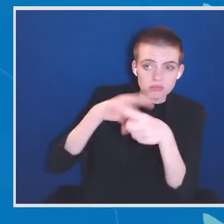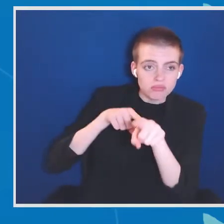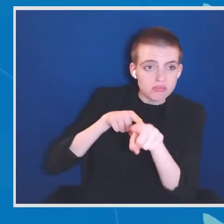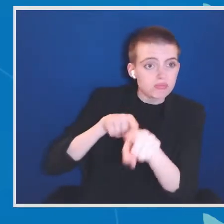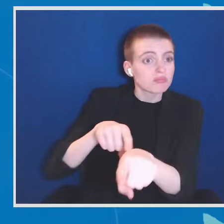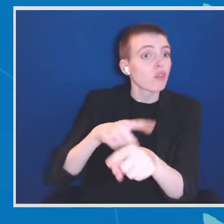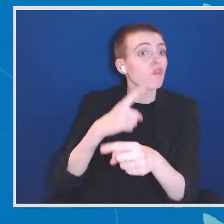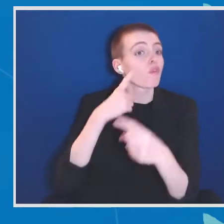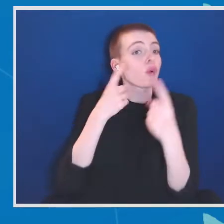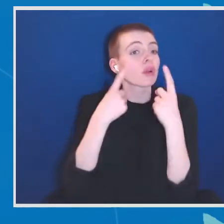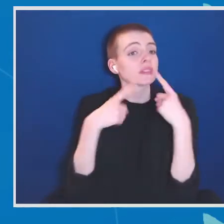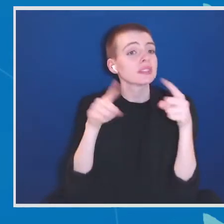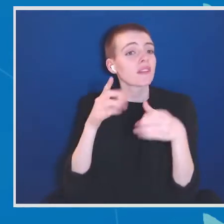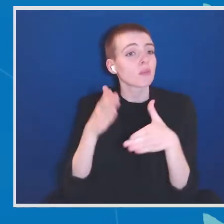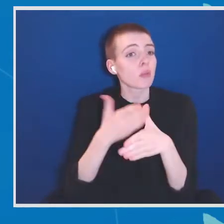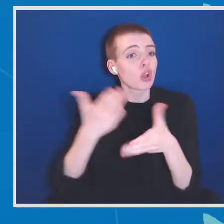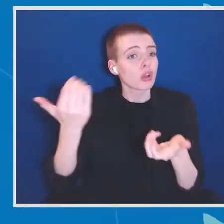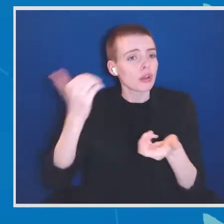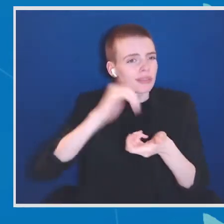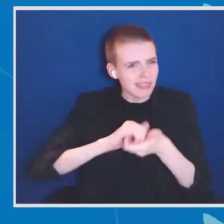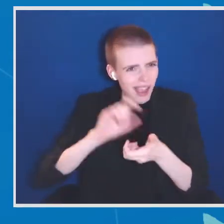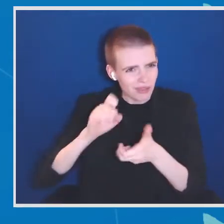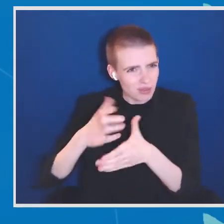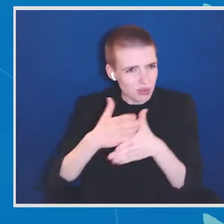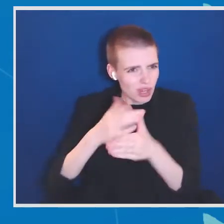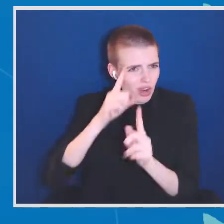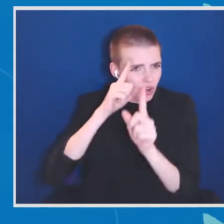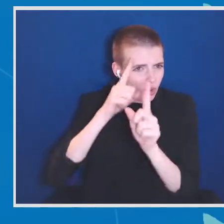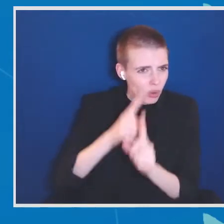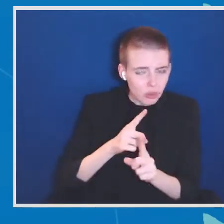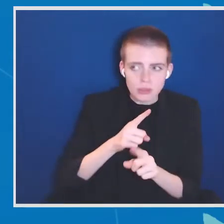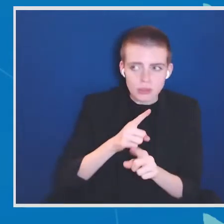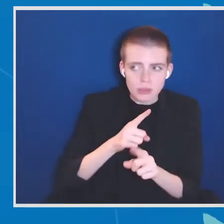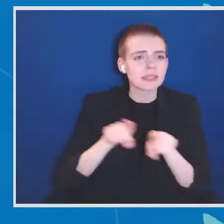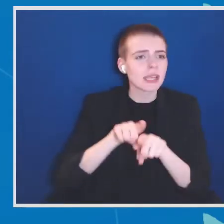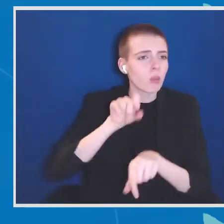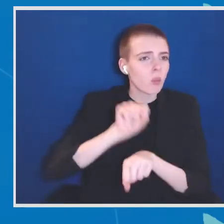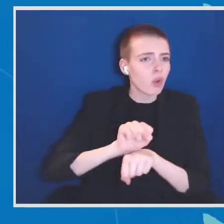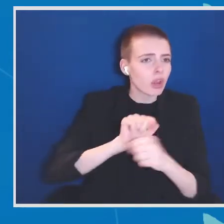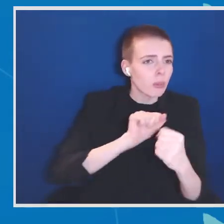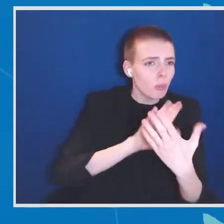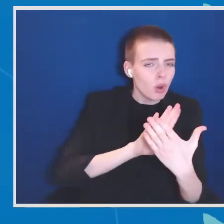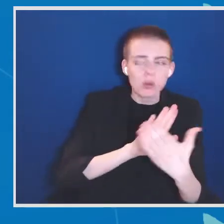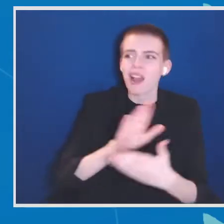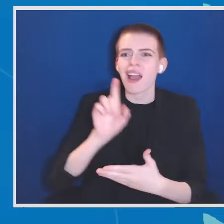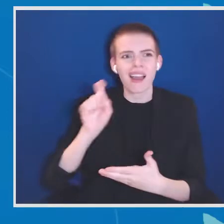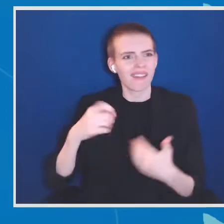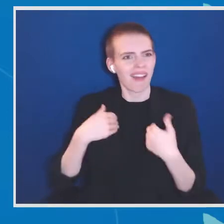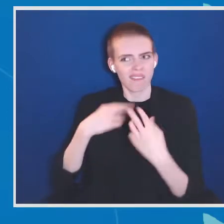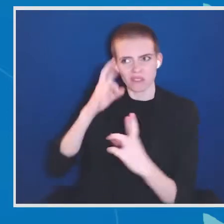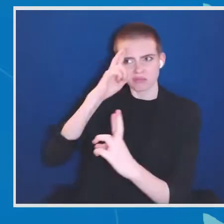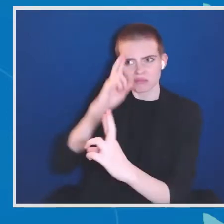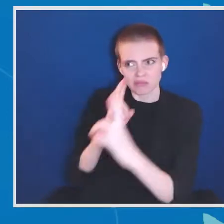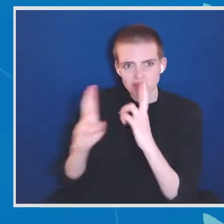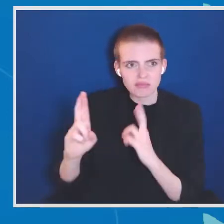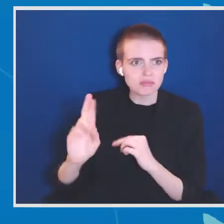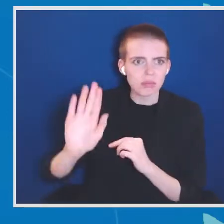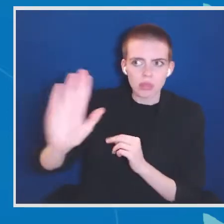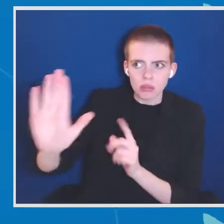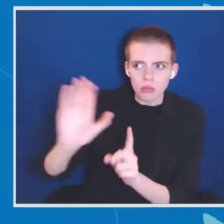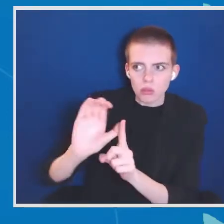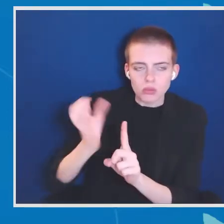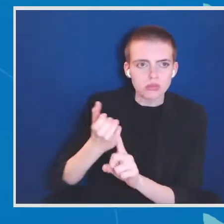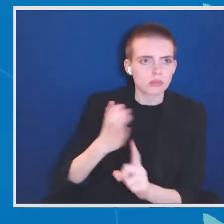same goals, you have to share the same way of working, and you also have to have a mutual respect for each other and their unique culture,